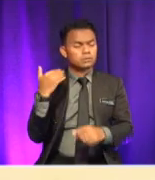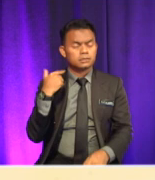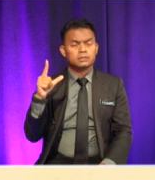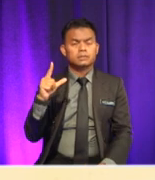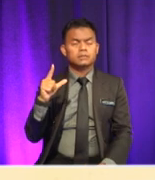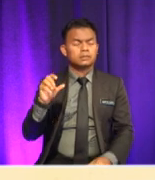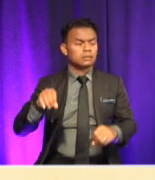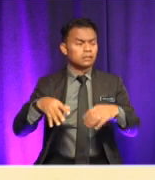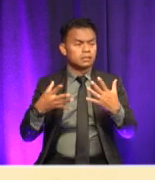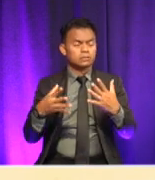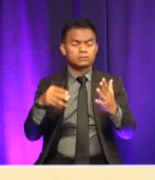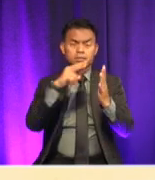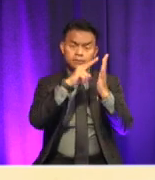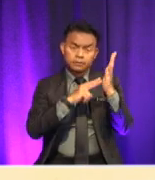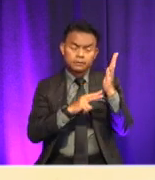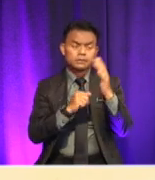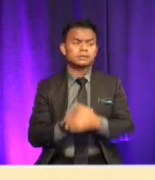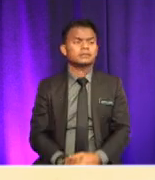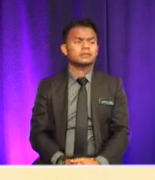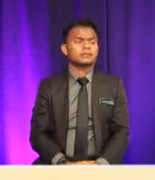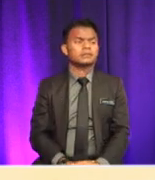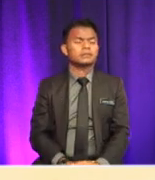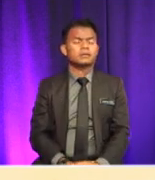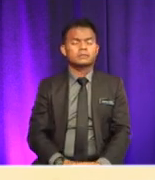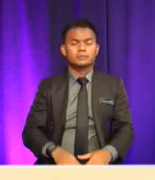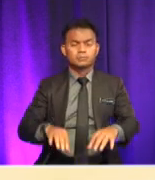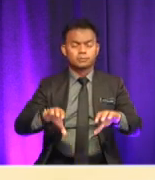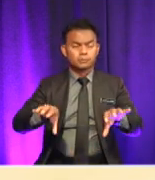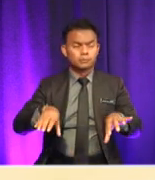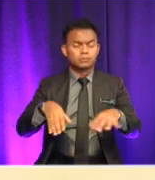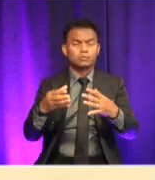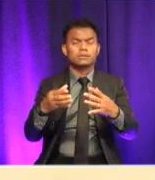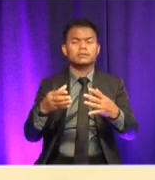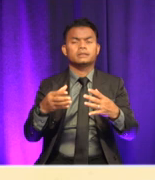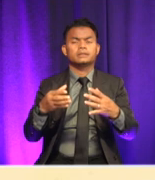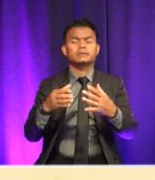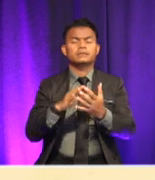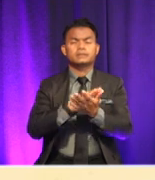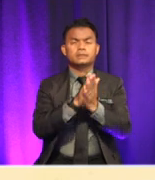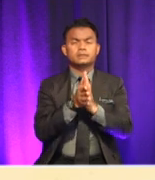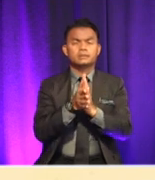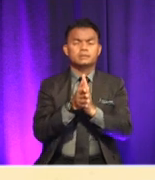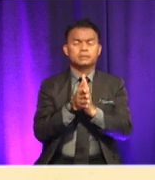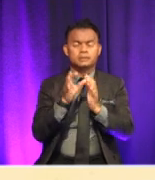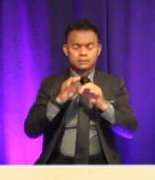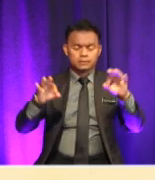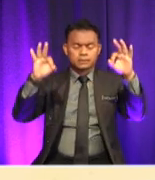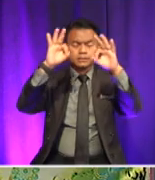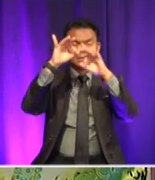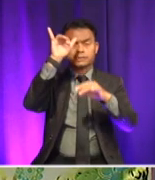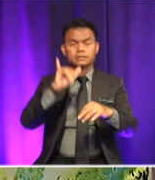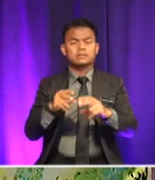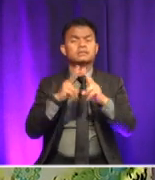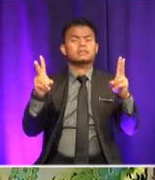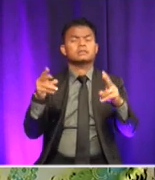the writer, make this scene such a significant moment in the story? Okay? So you have your passage, you